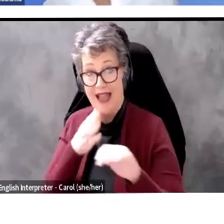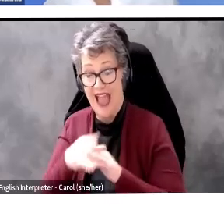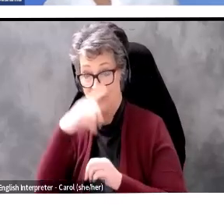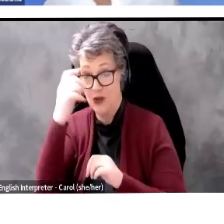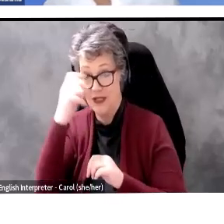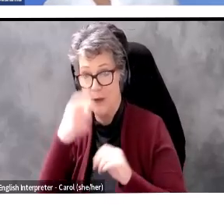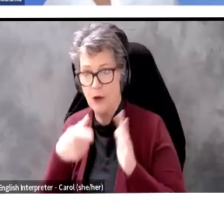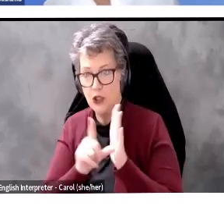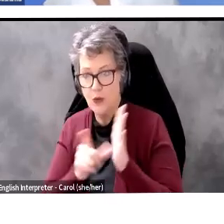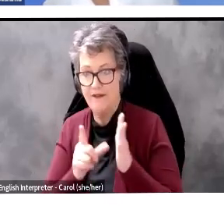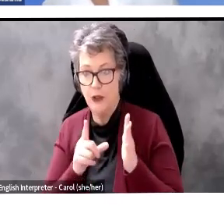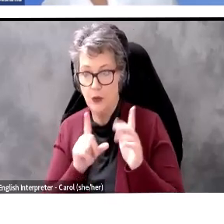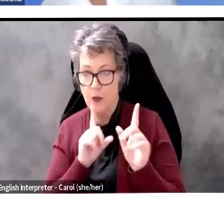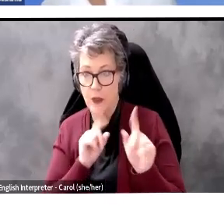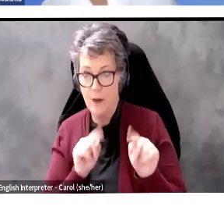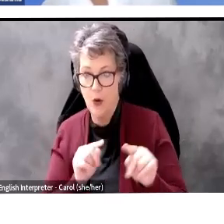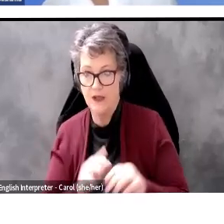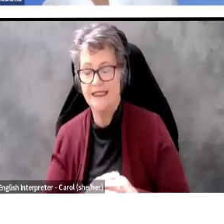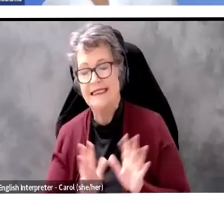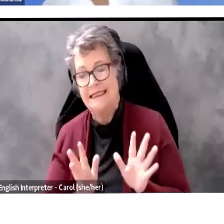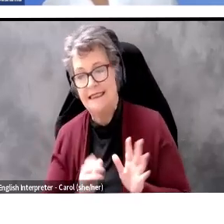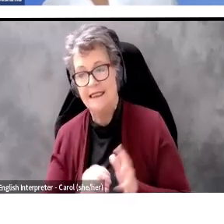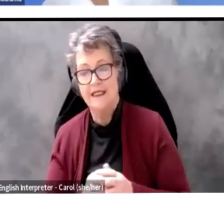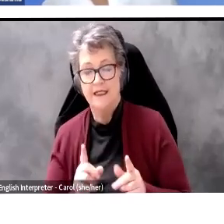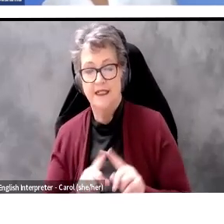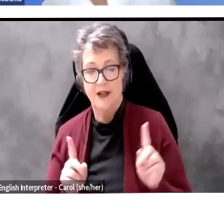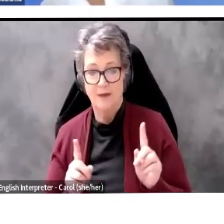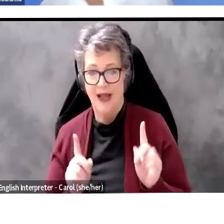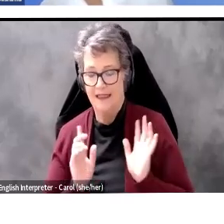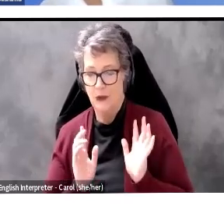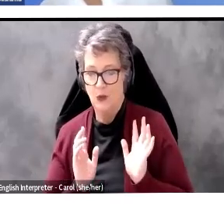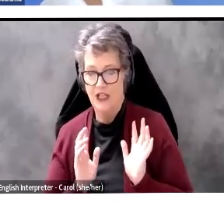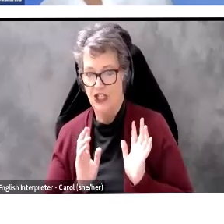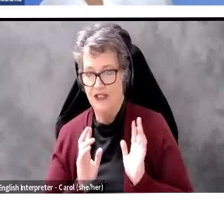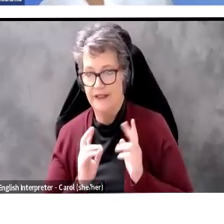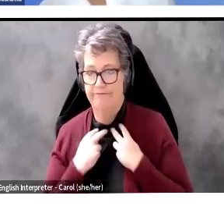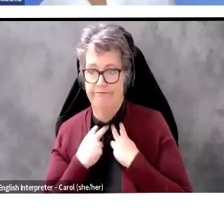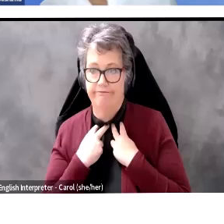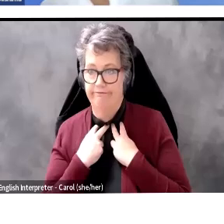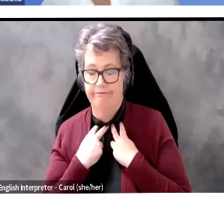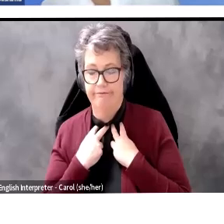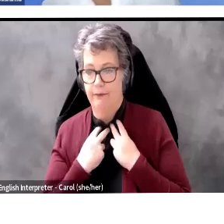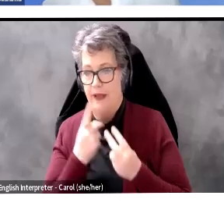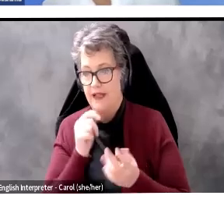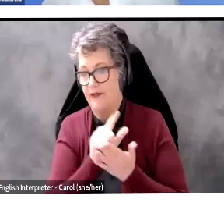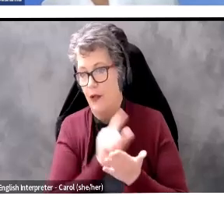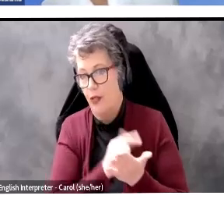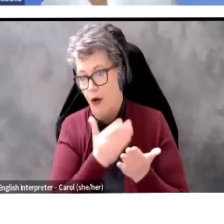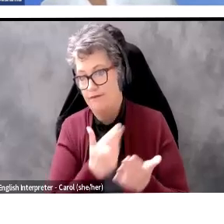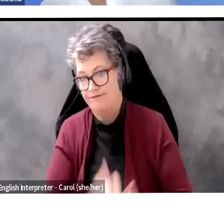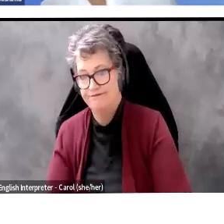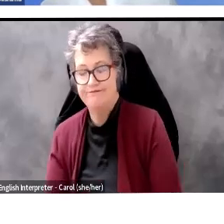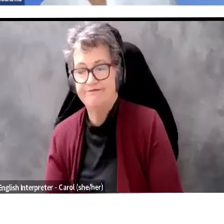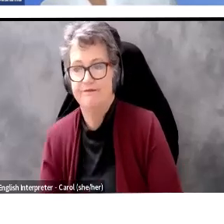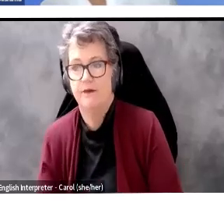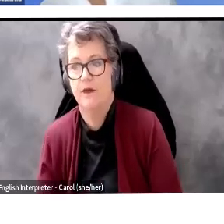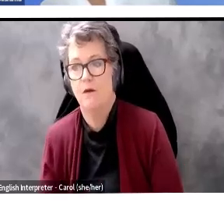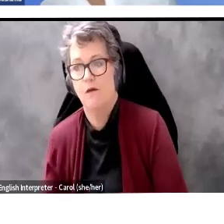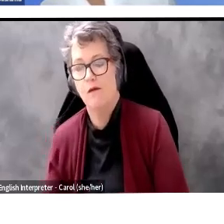review those reports. But we're just constrained by statute, basically.